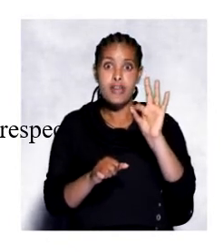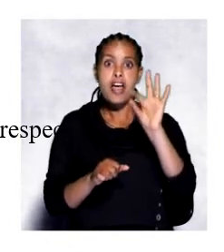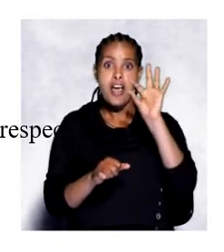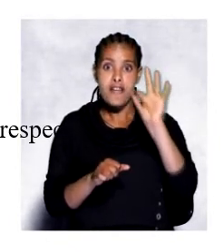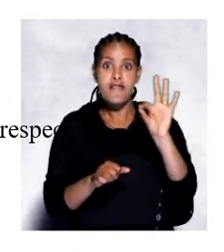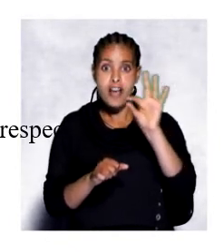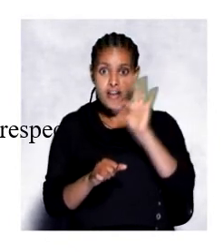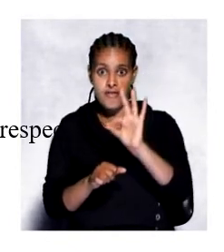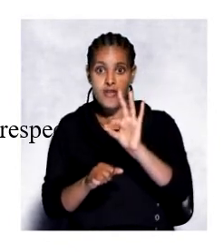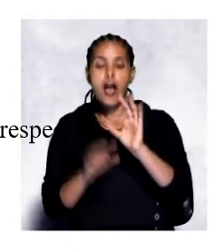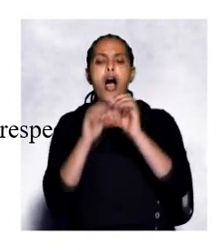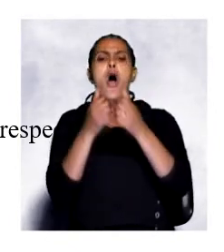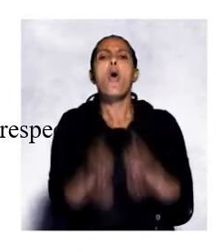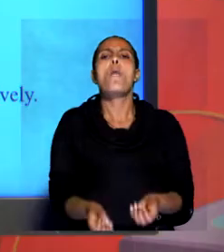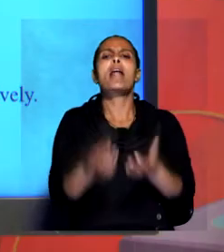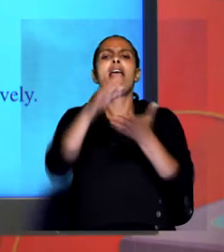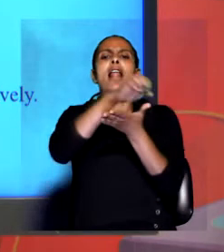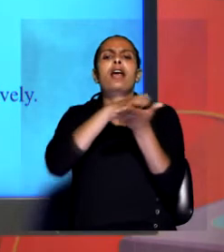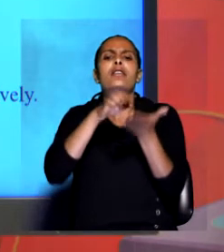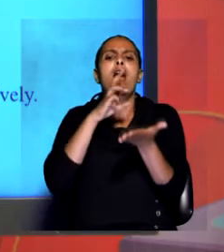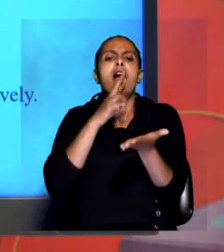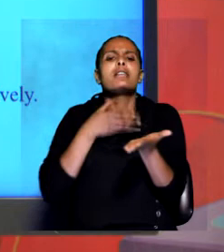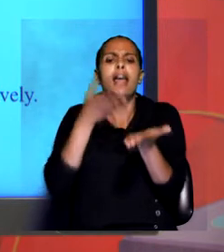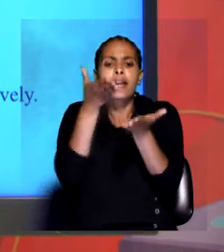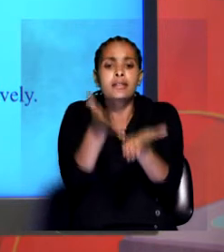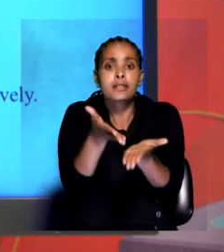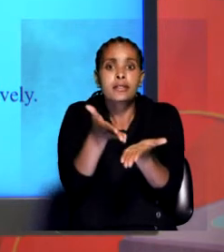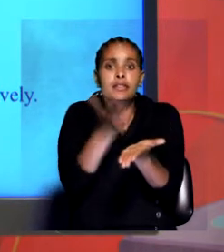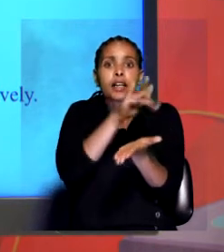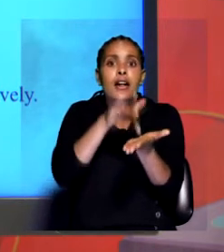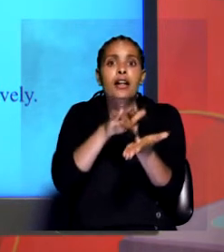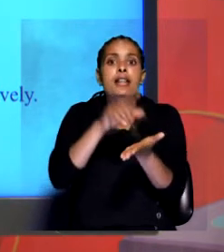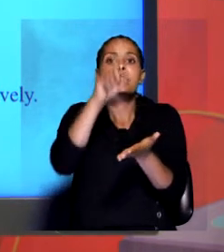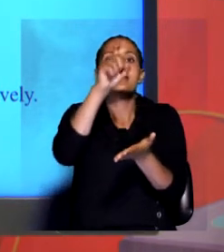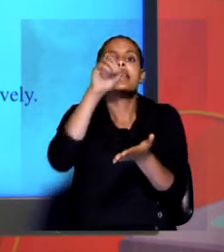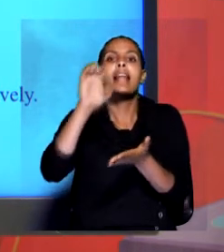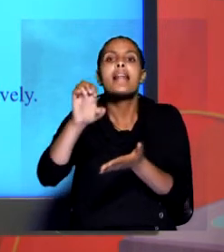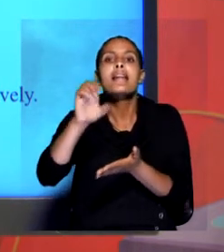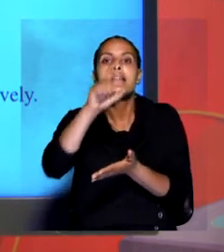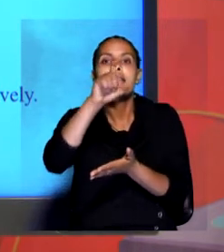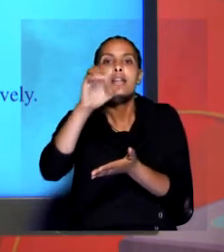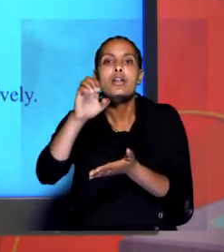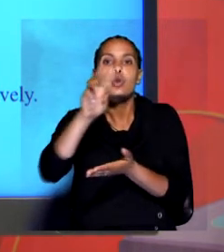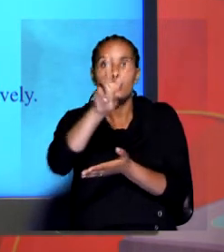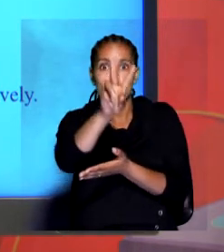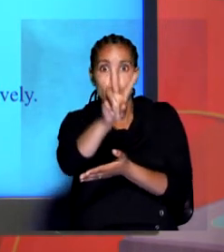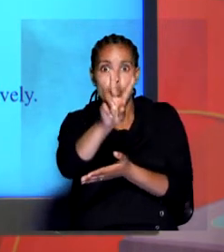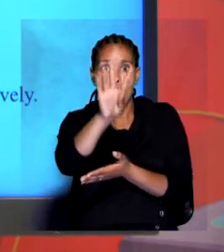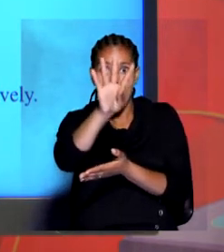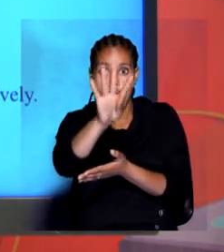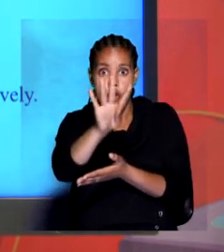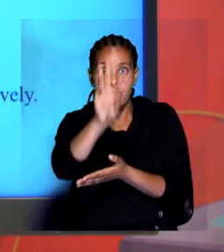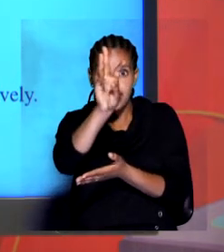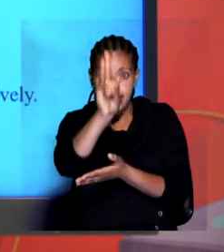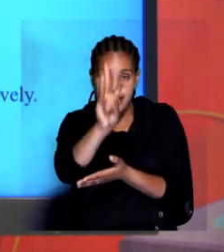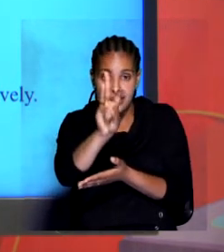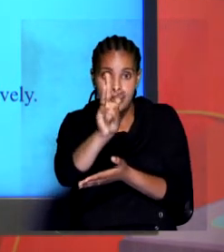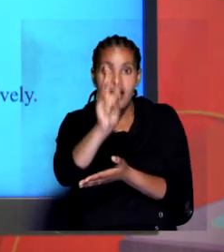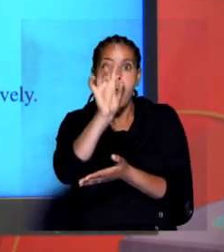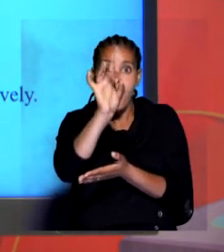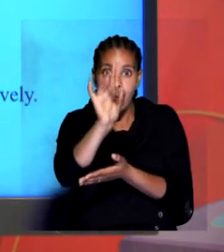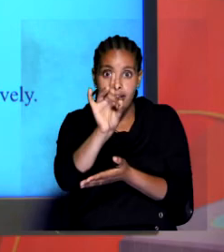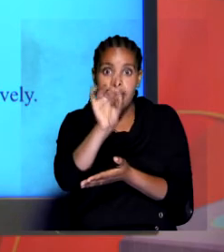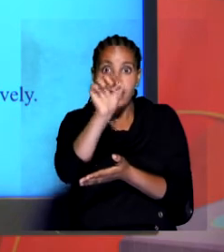Fluorine, F. How many electrons are there on the central atom? Xenon. 2, 4, 6,